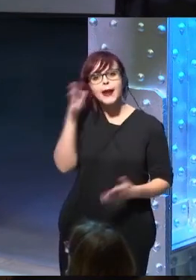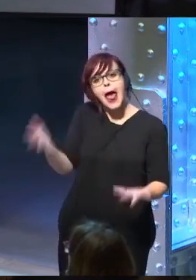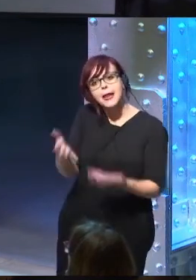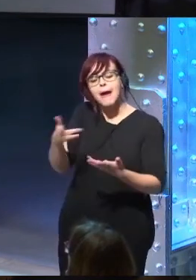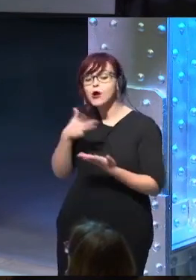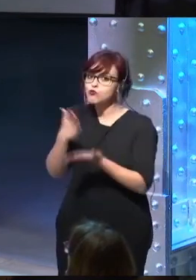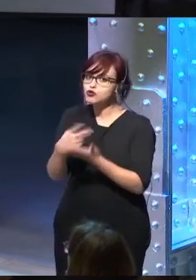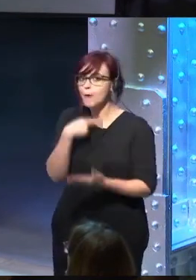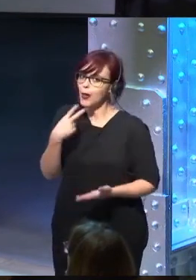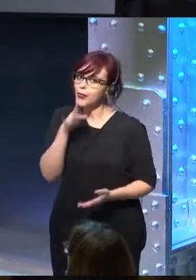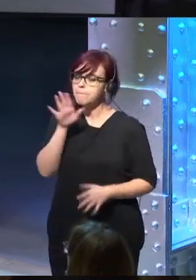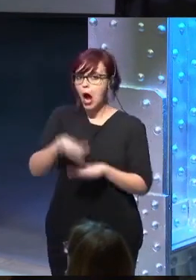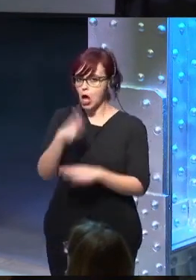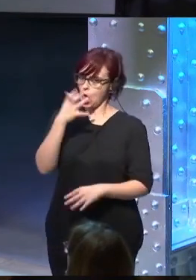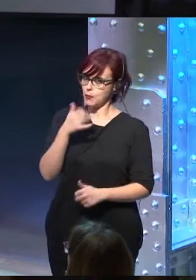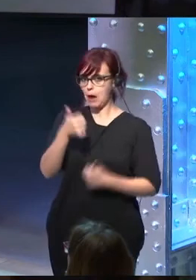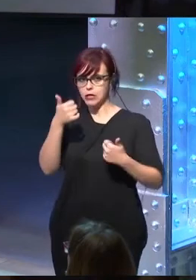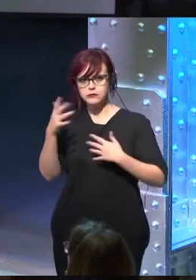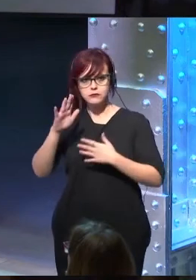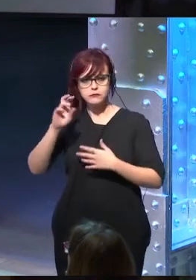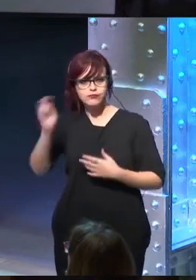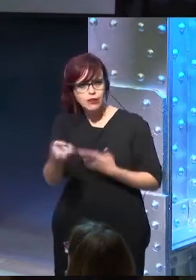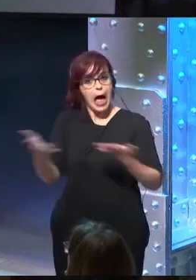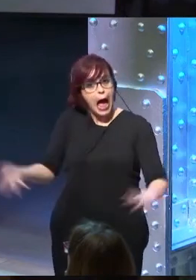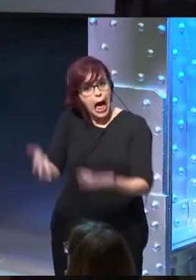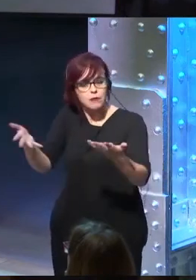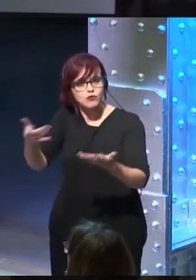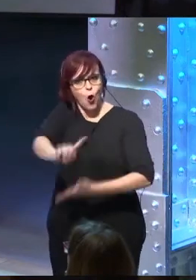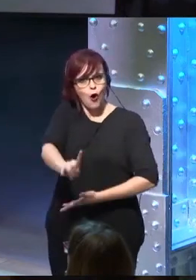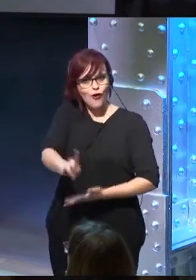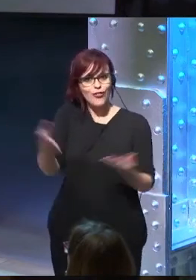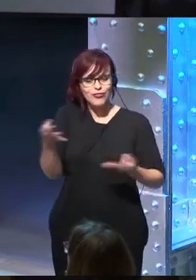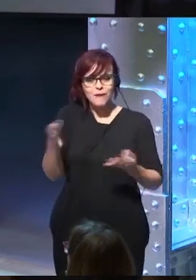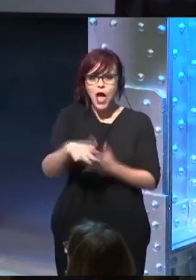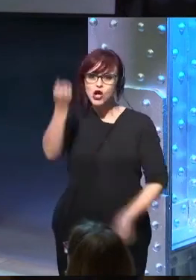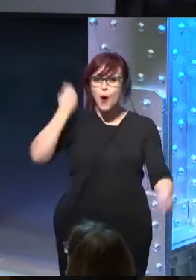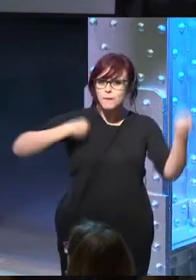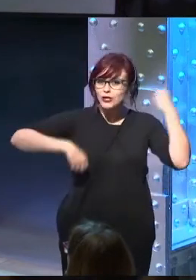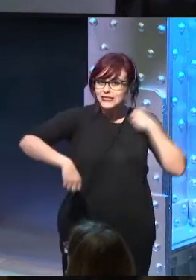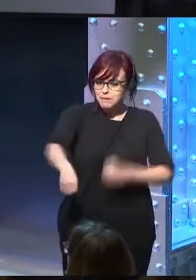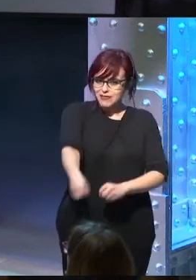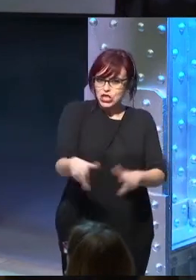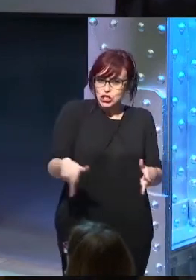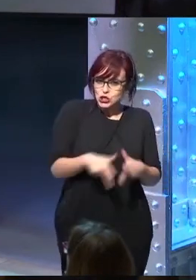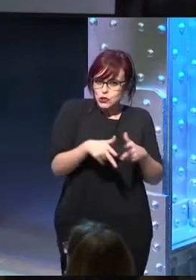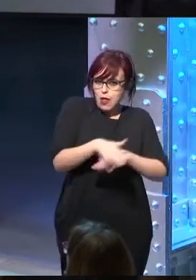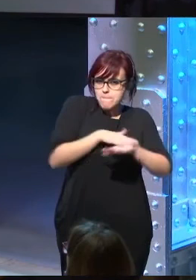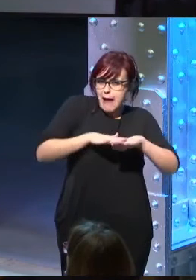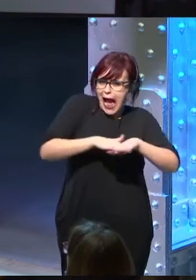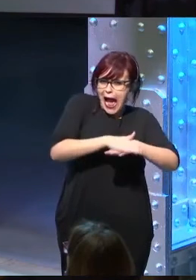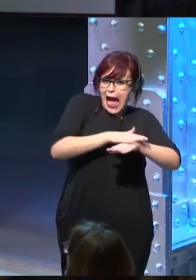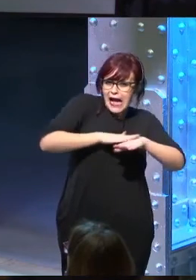more about the fault lines and the fractures that underlie dominant male